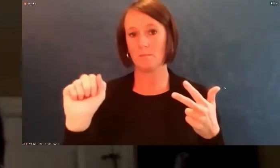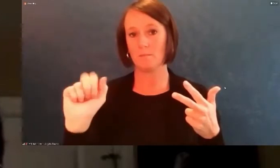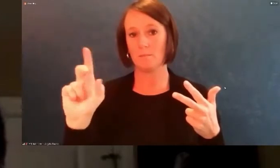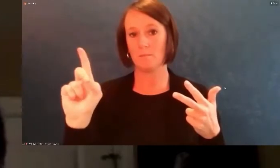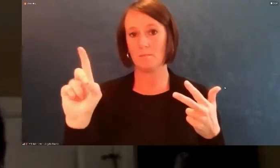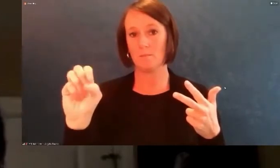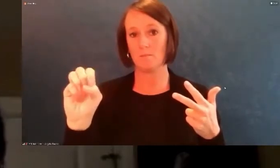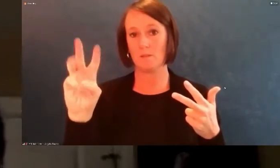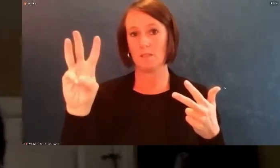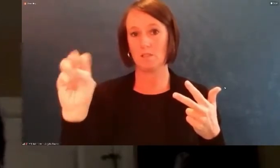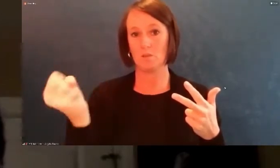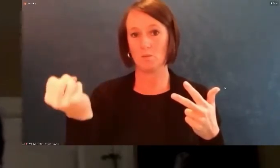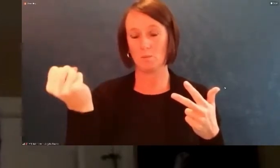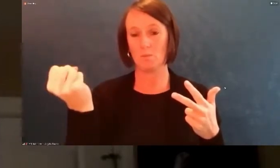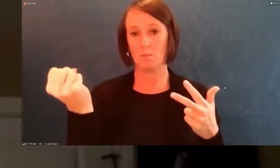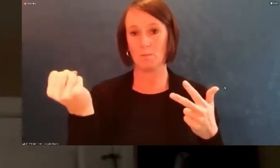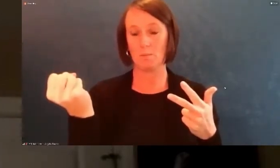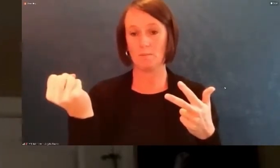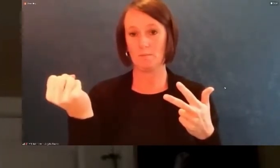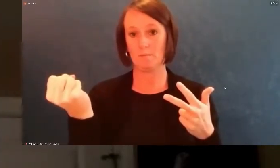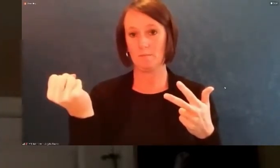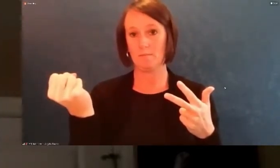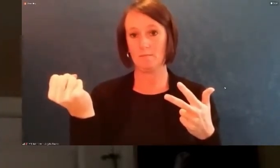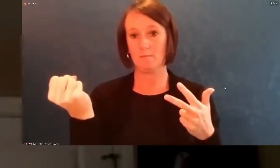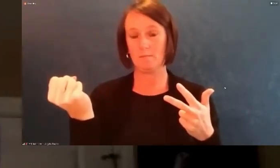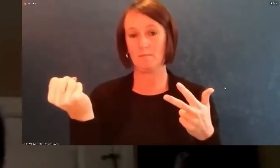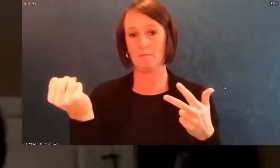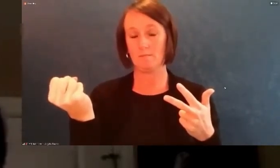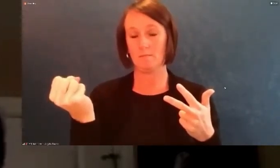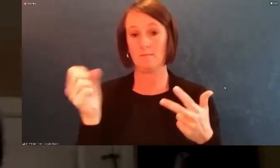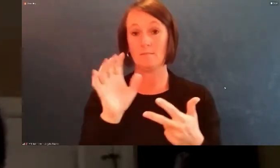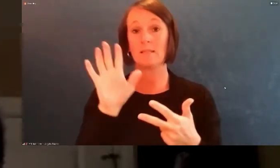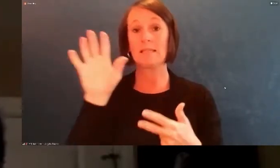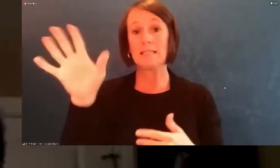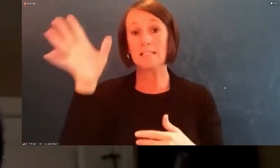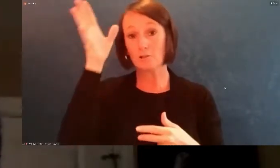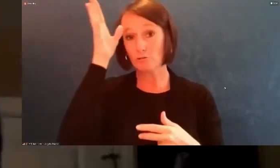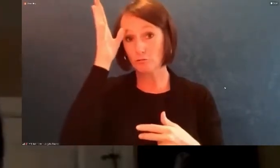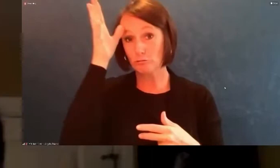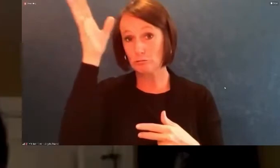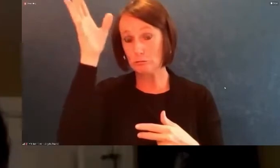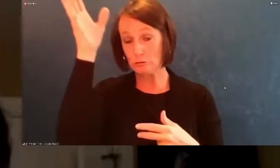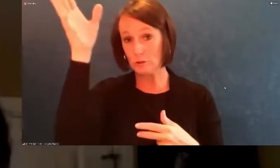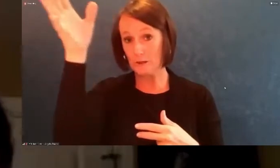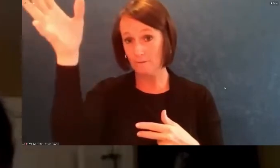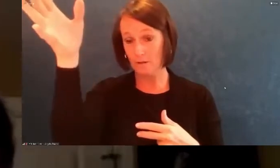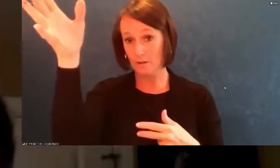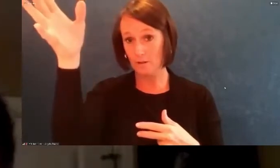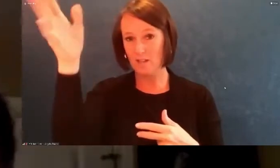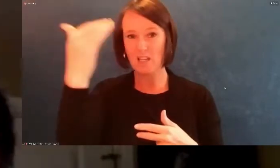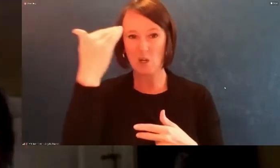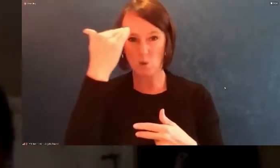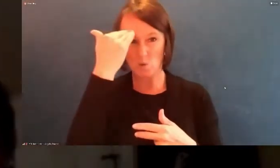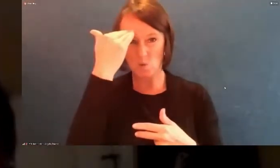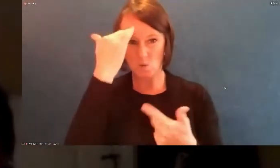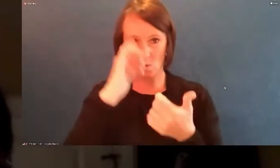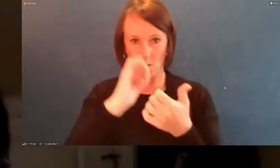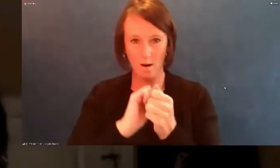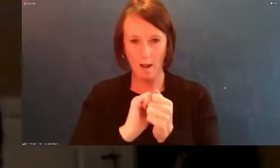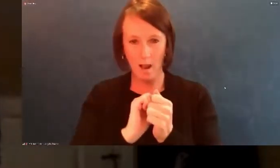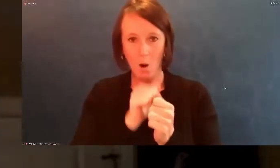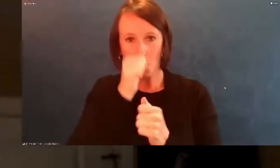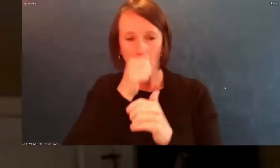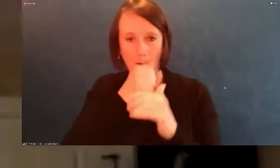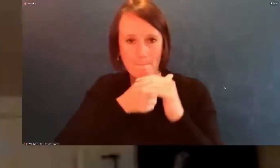has 3 shadows. His grandfather was the last man alive who knew how to sneak up to an eagle and borrow